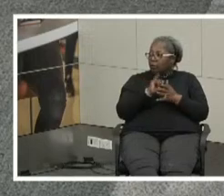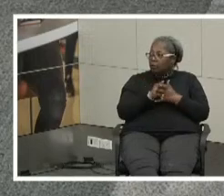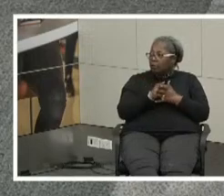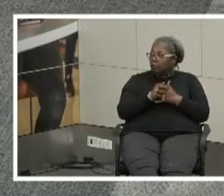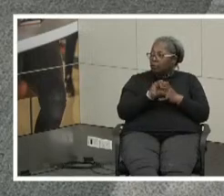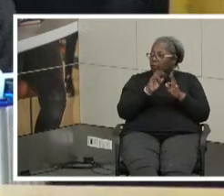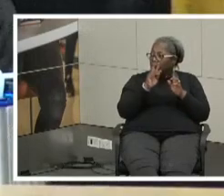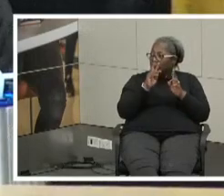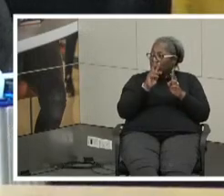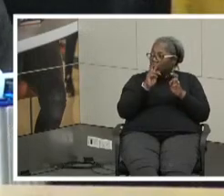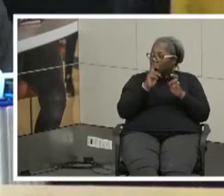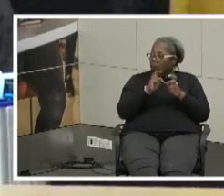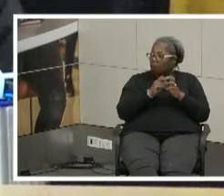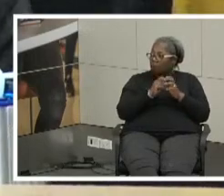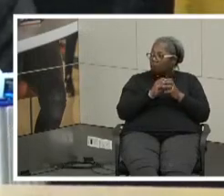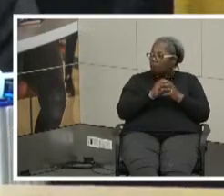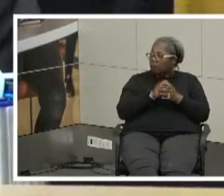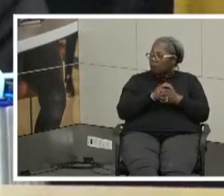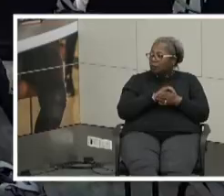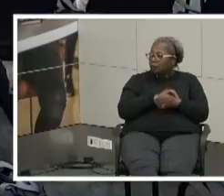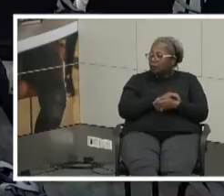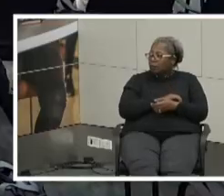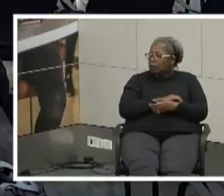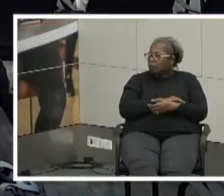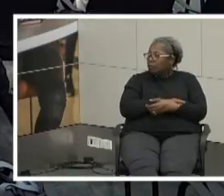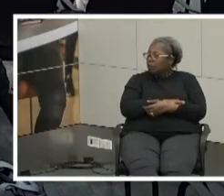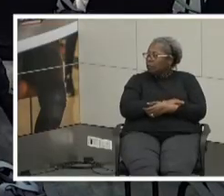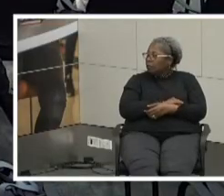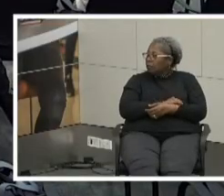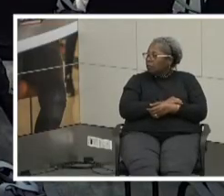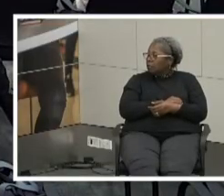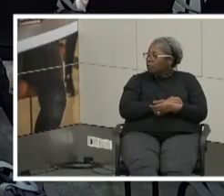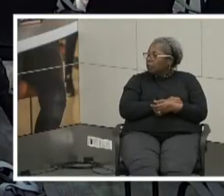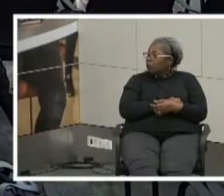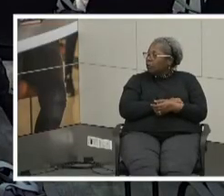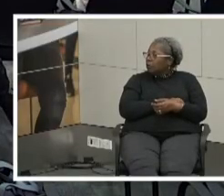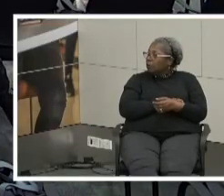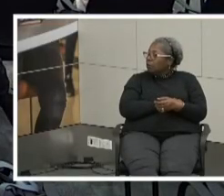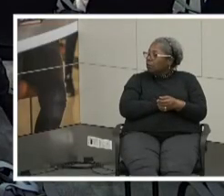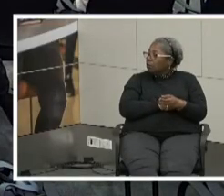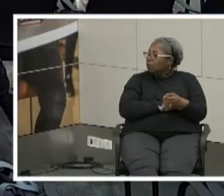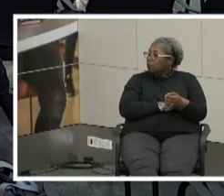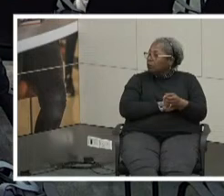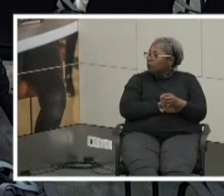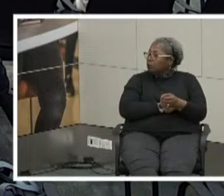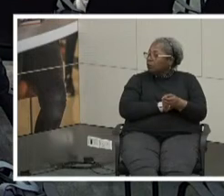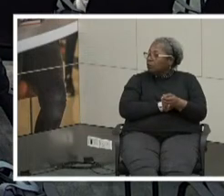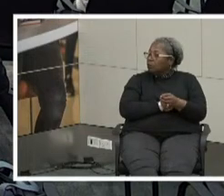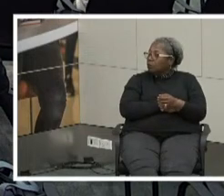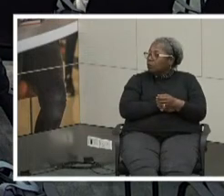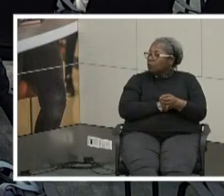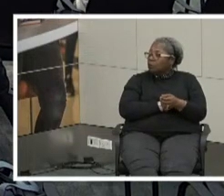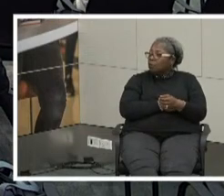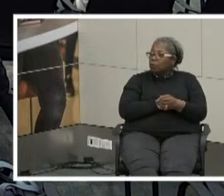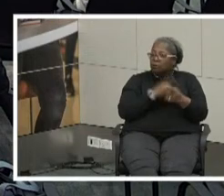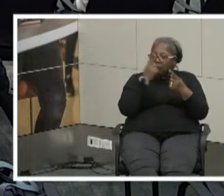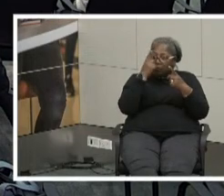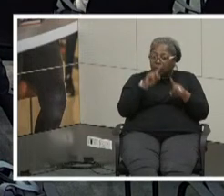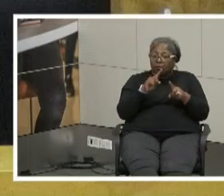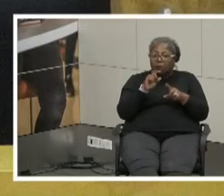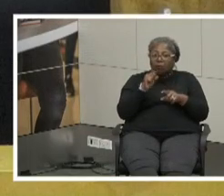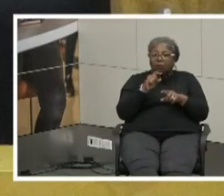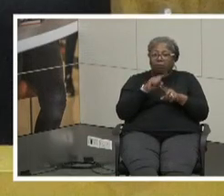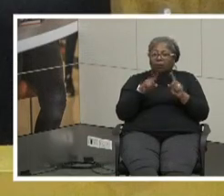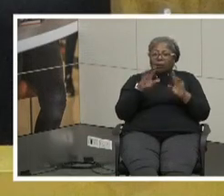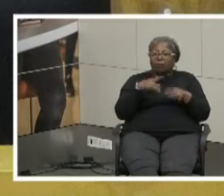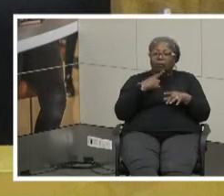types of issues okay so there's a an agreement document yes okay